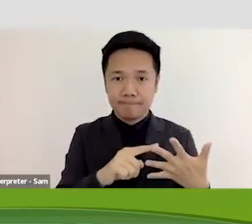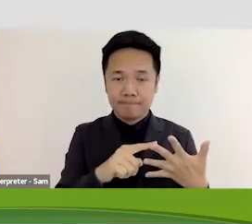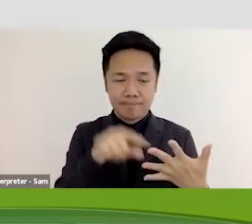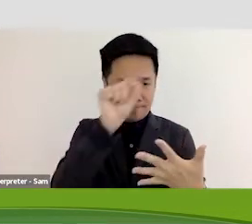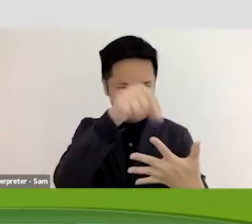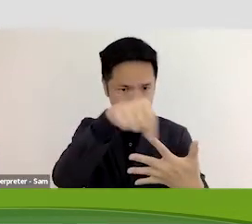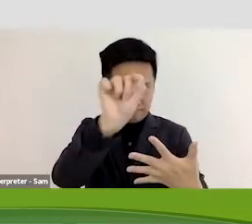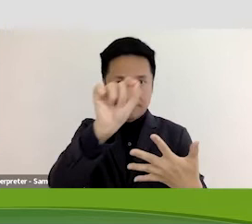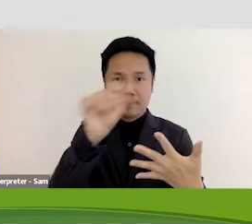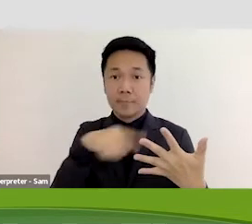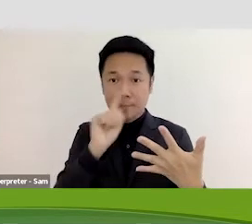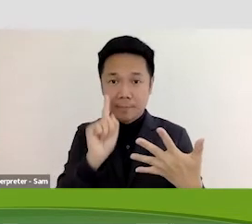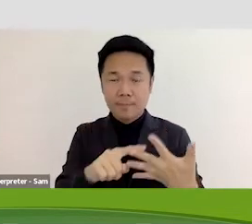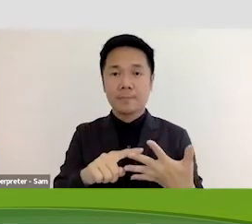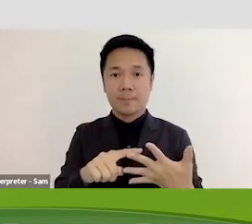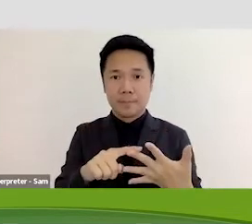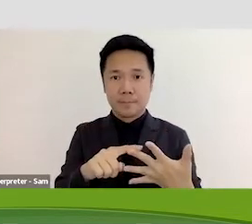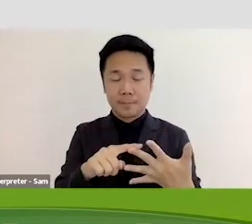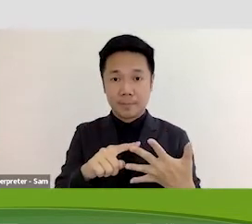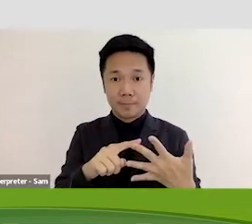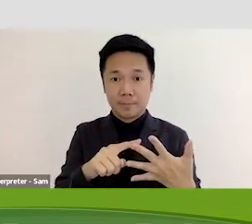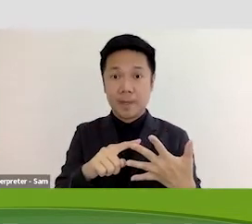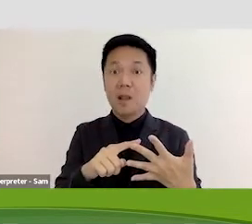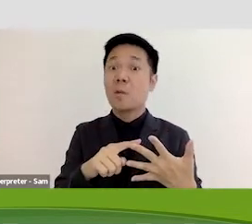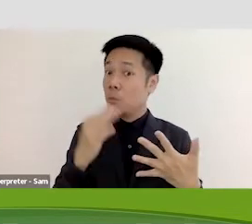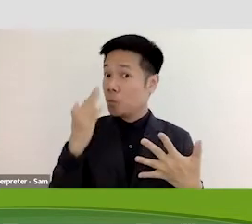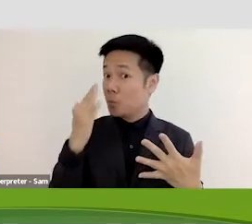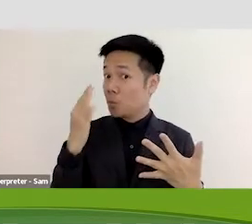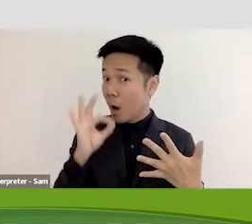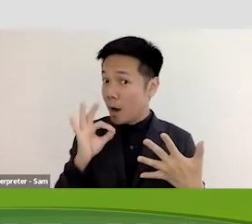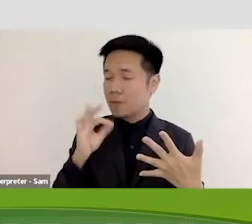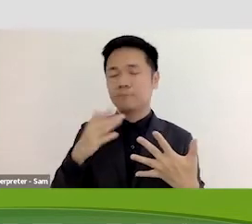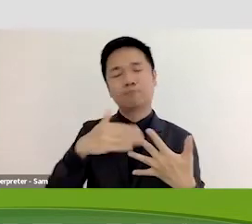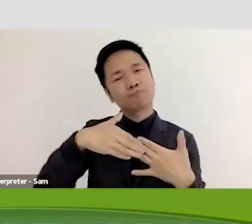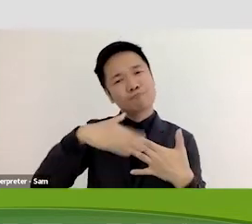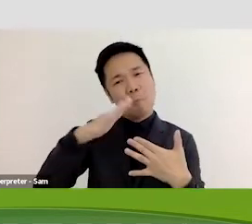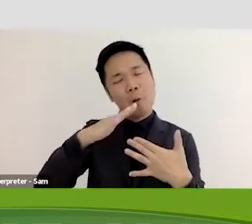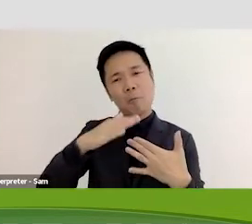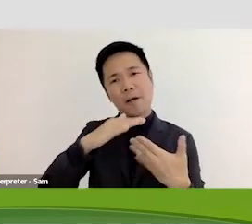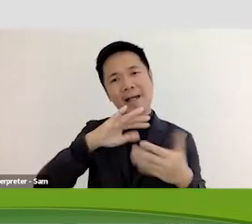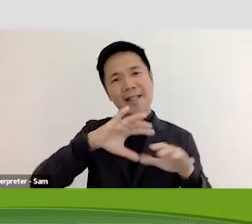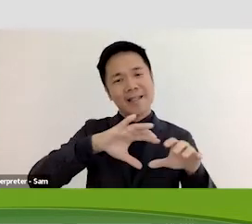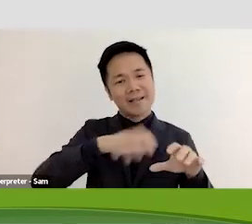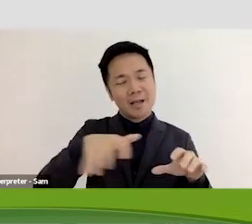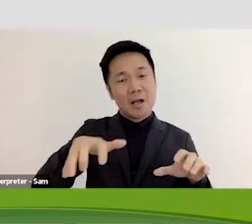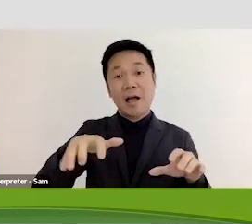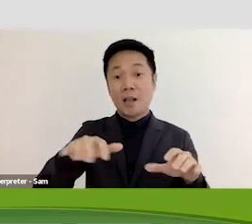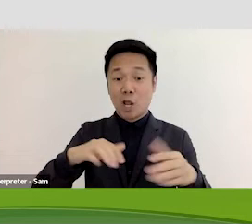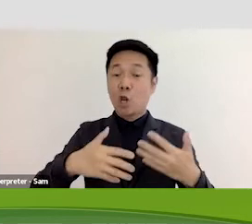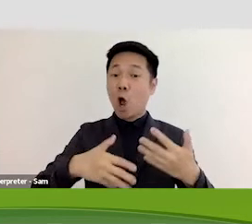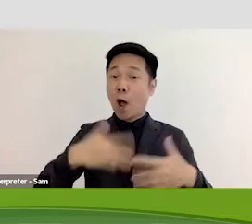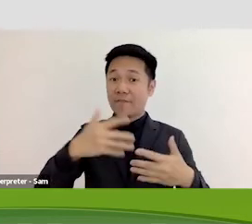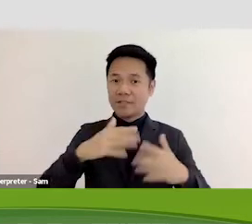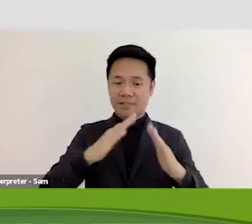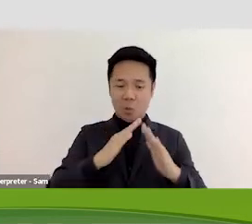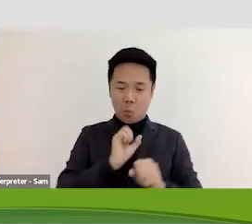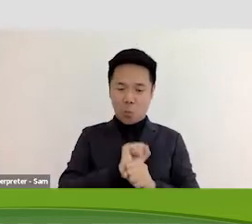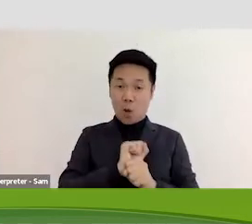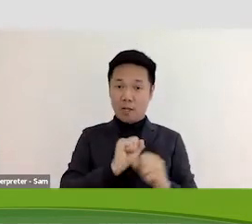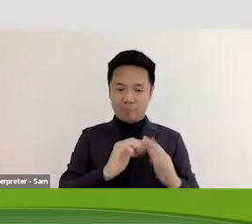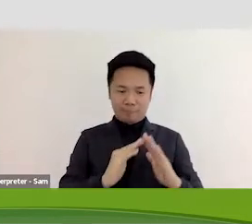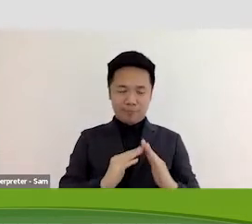And this also promotes a strong engagement between national statistics offices,